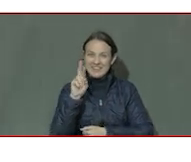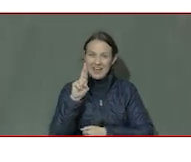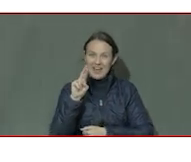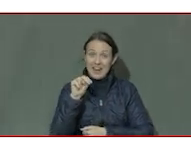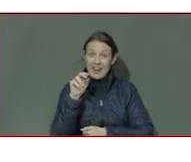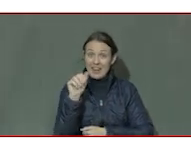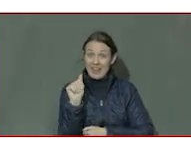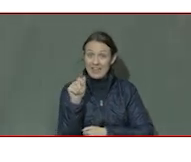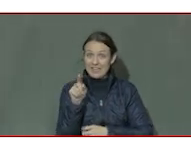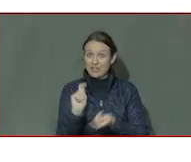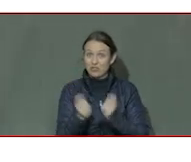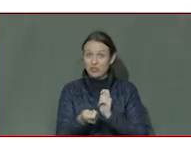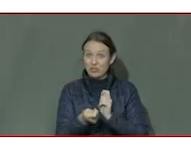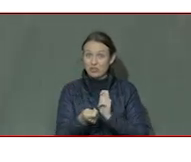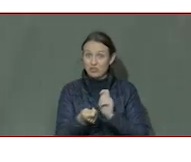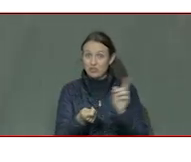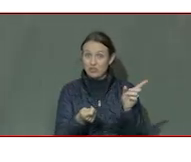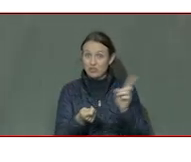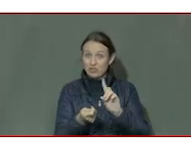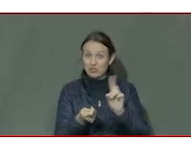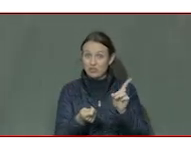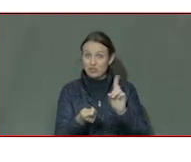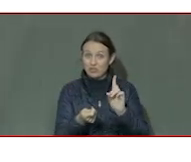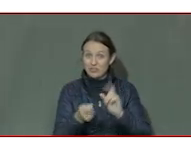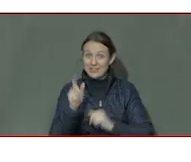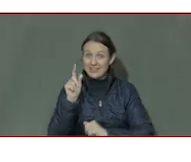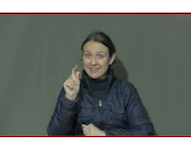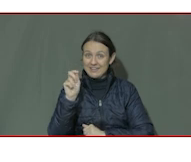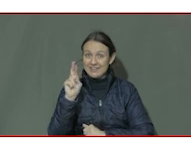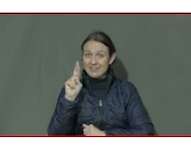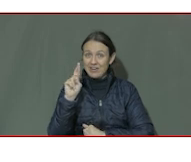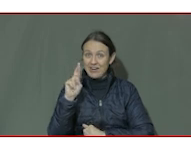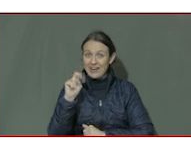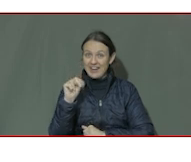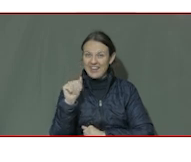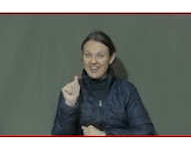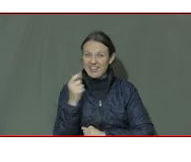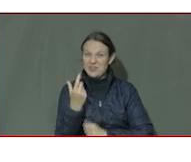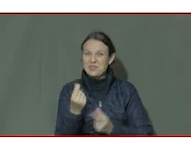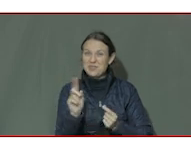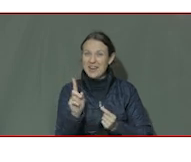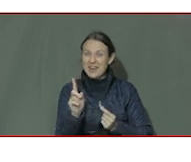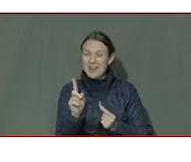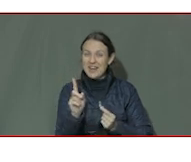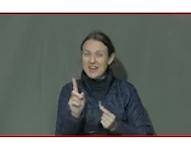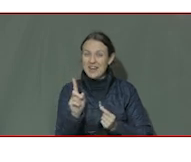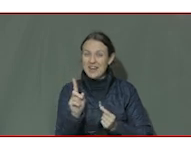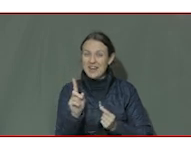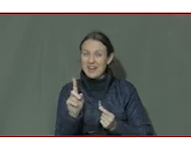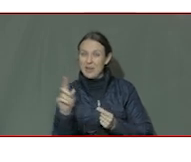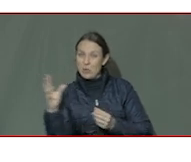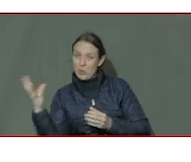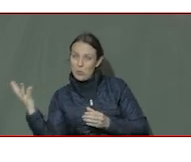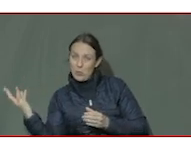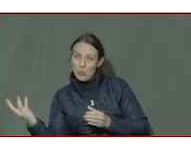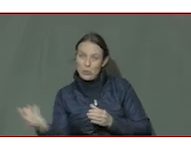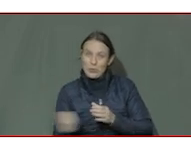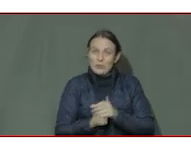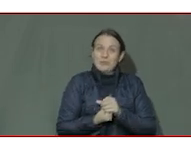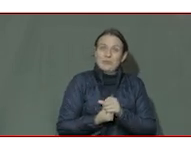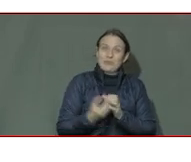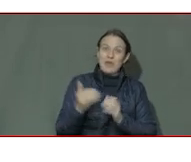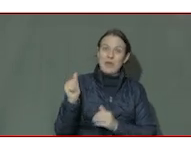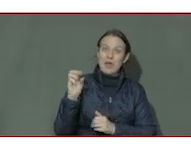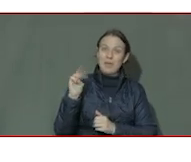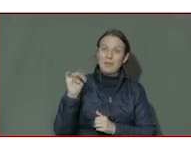tRNA does not change. But what does tRNA do? It brings the required amino acid